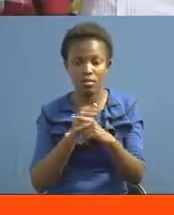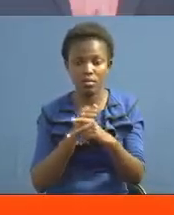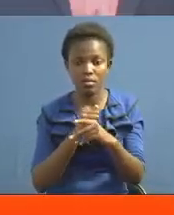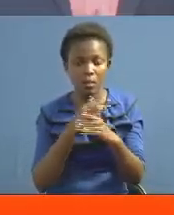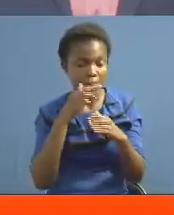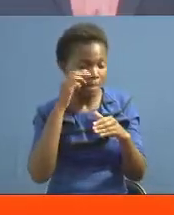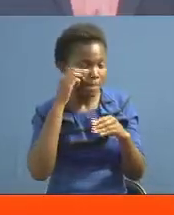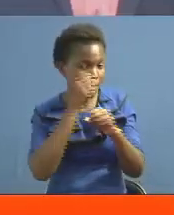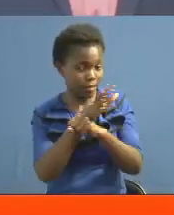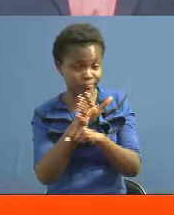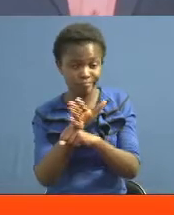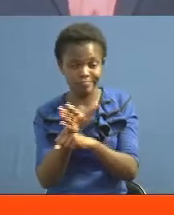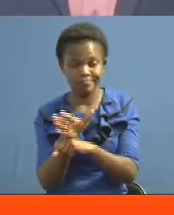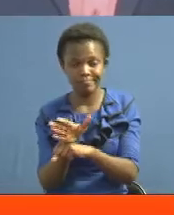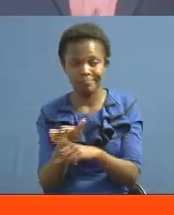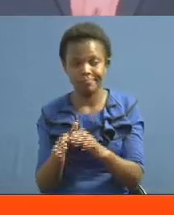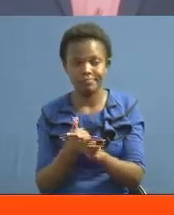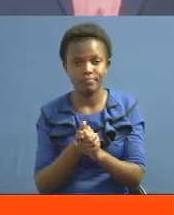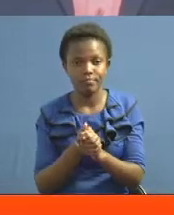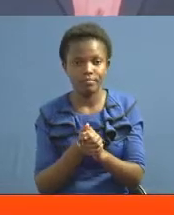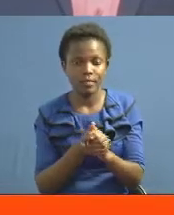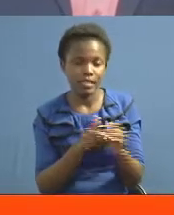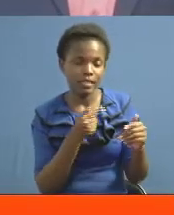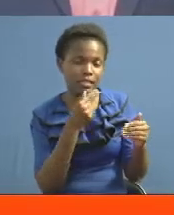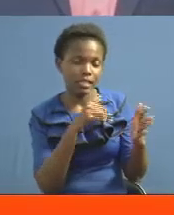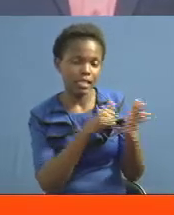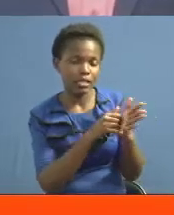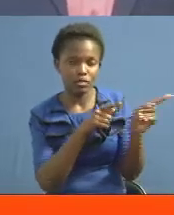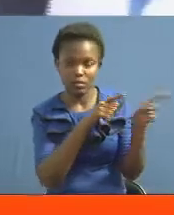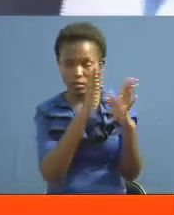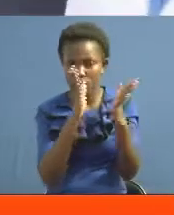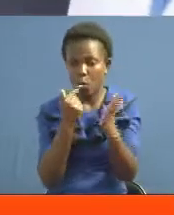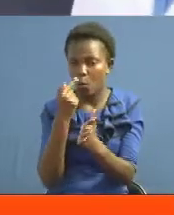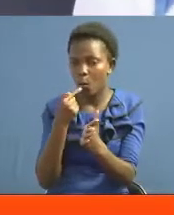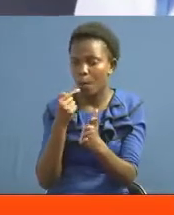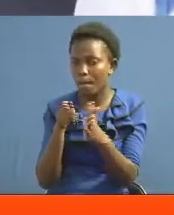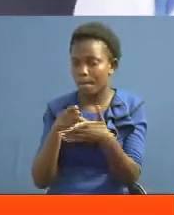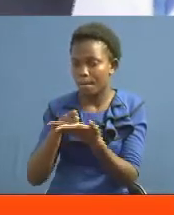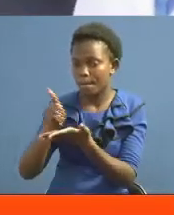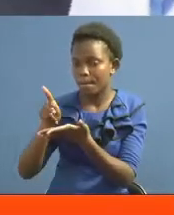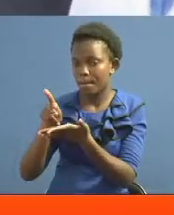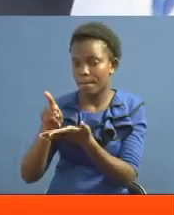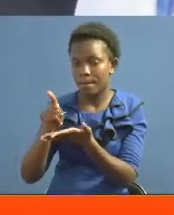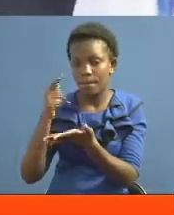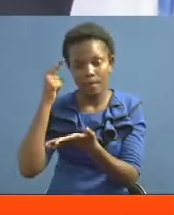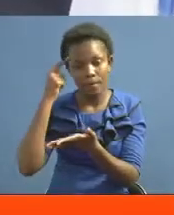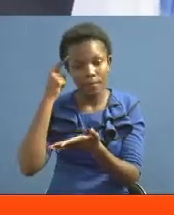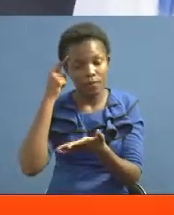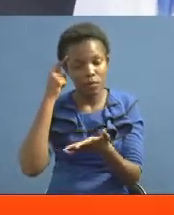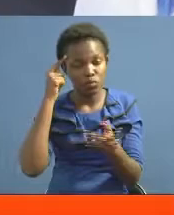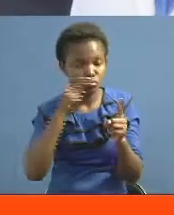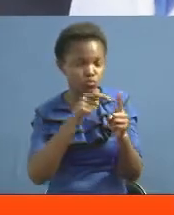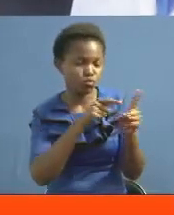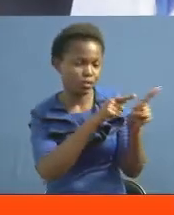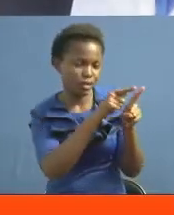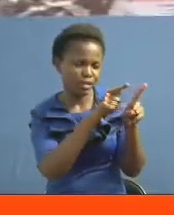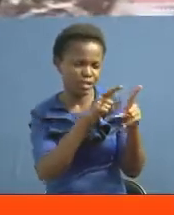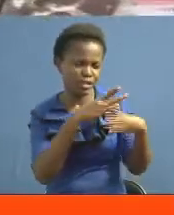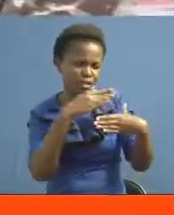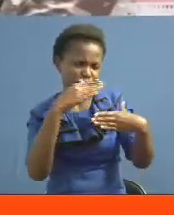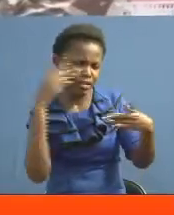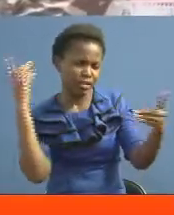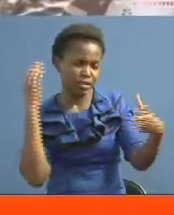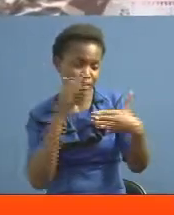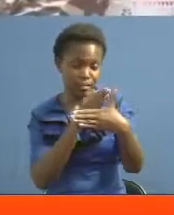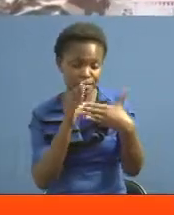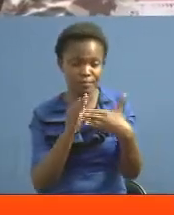regarding the spread of COVID-19, adding that tourists who pays for flight to tourist destinations will be accepted